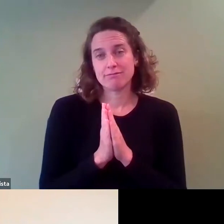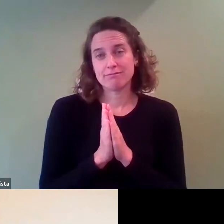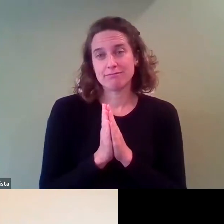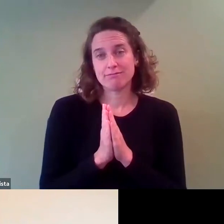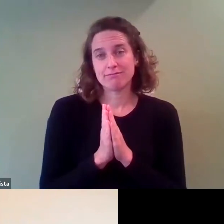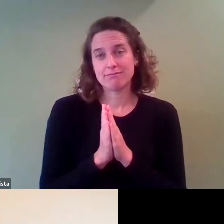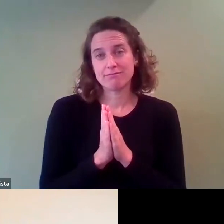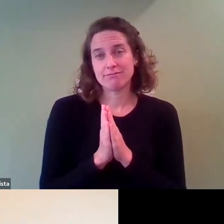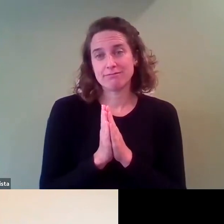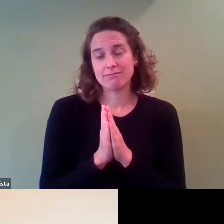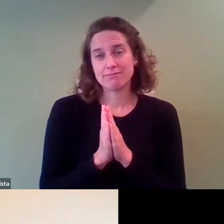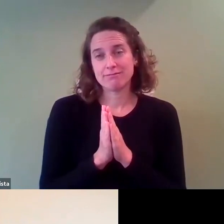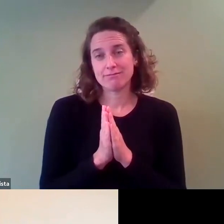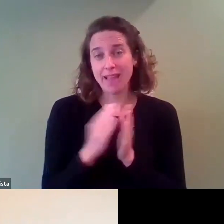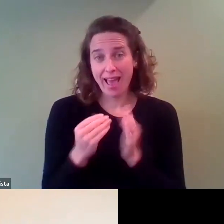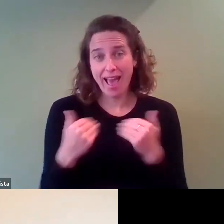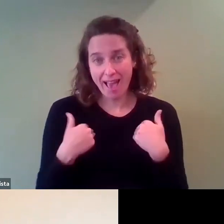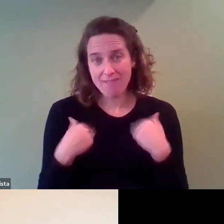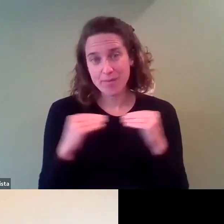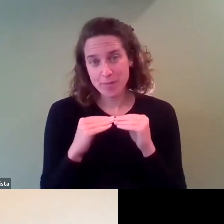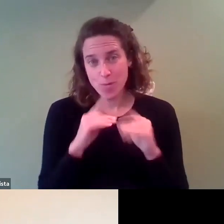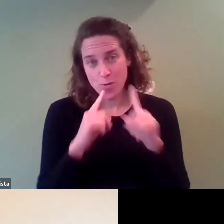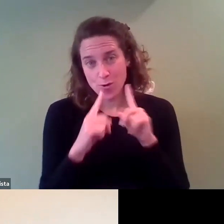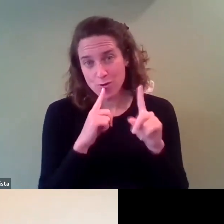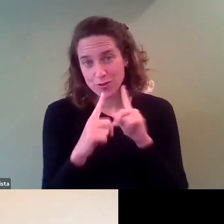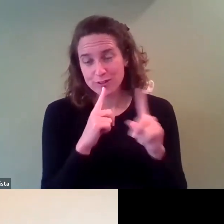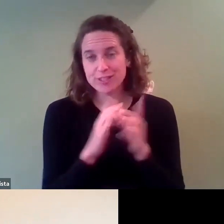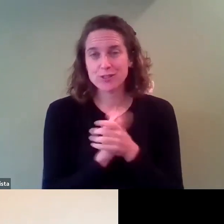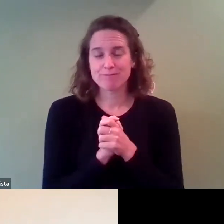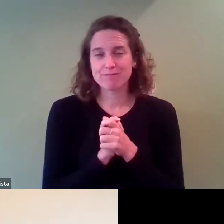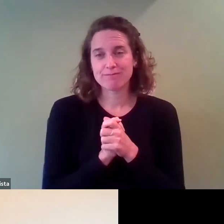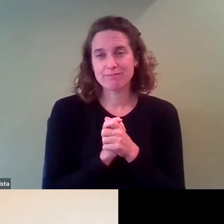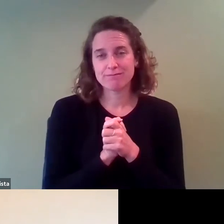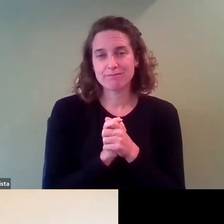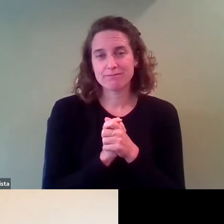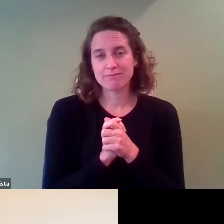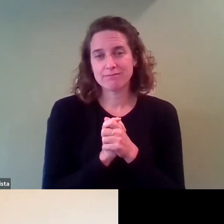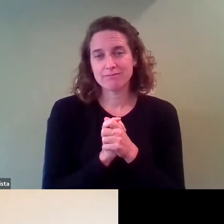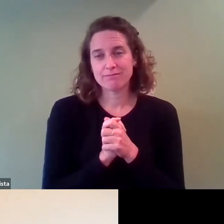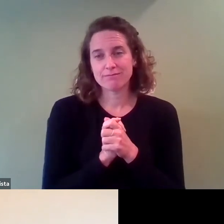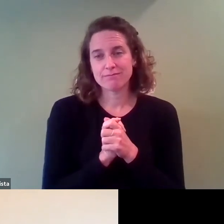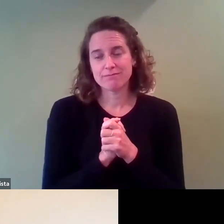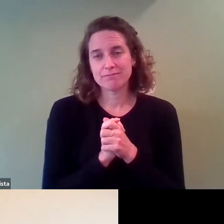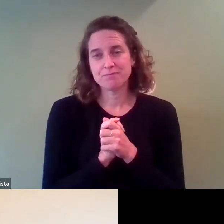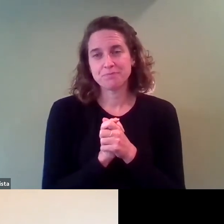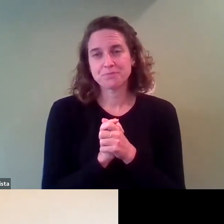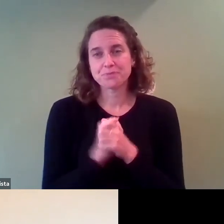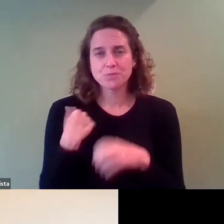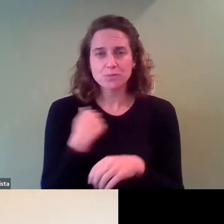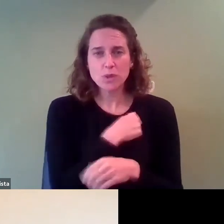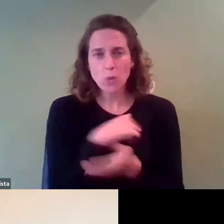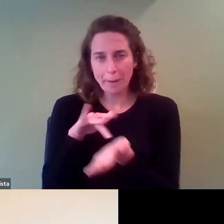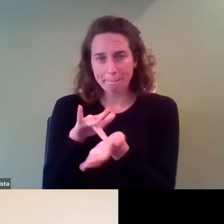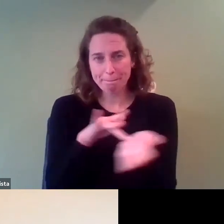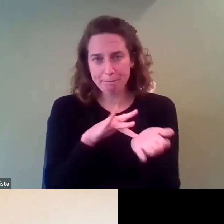setting aside time to have those conversations. So, I think, and we polled everybody about